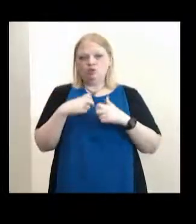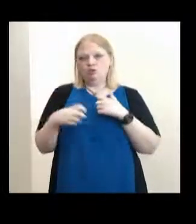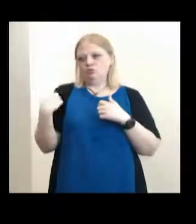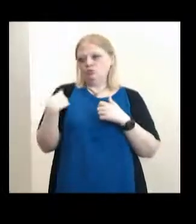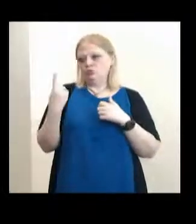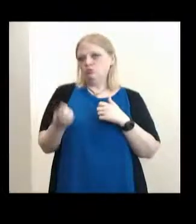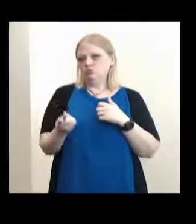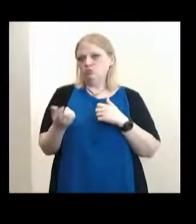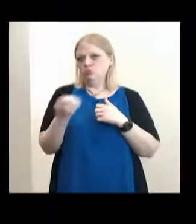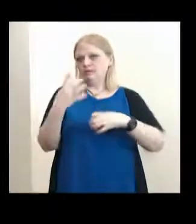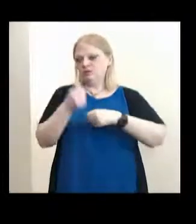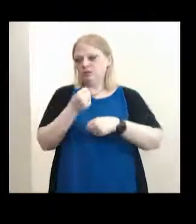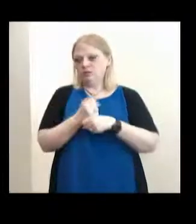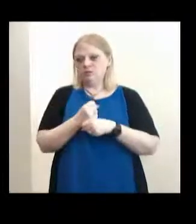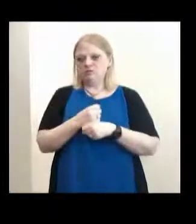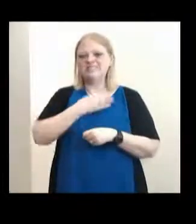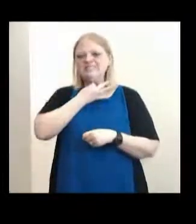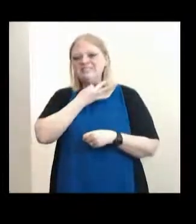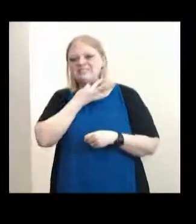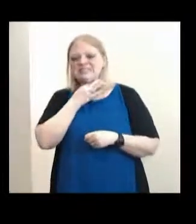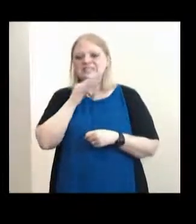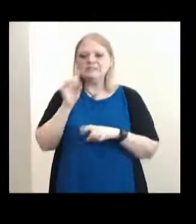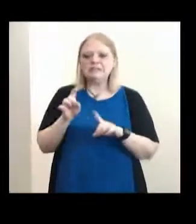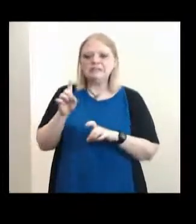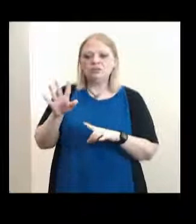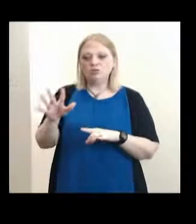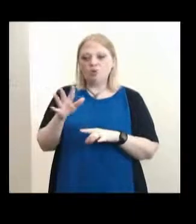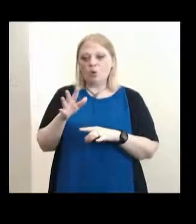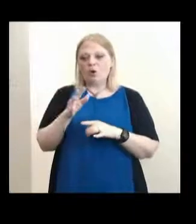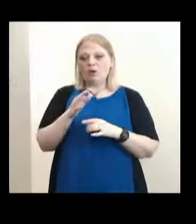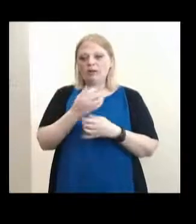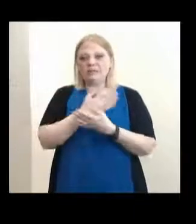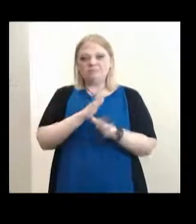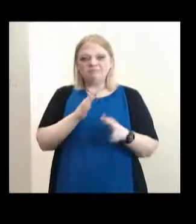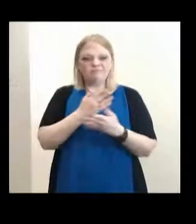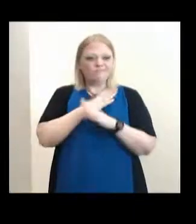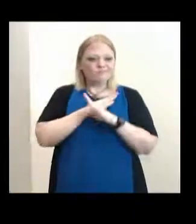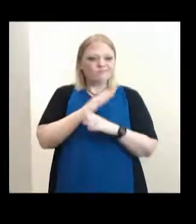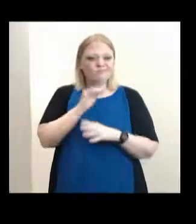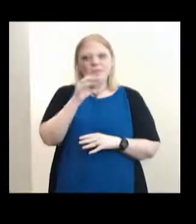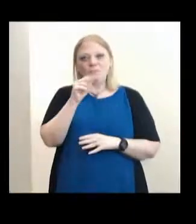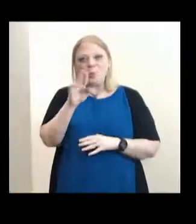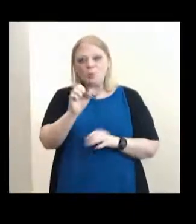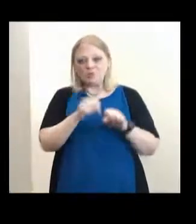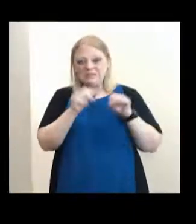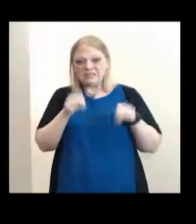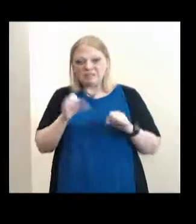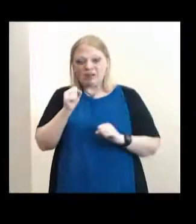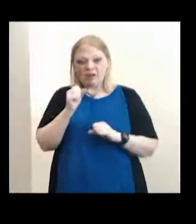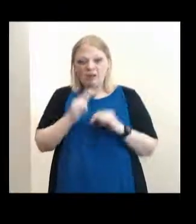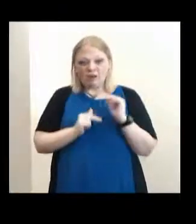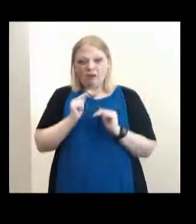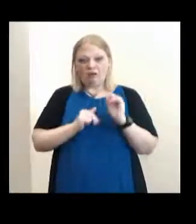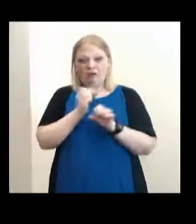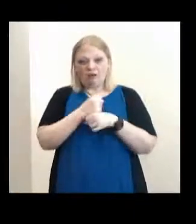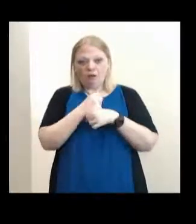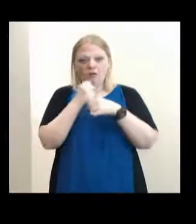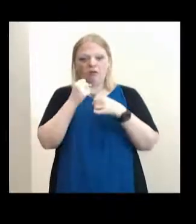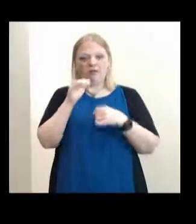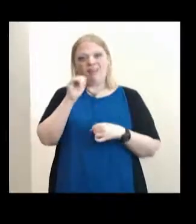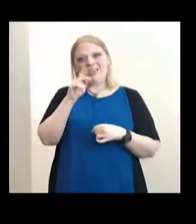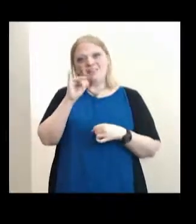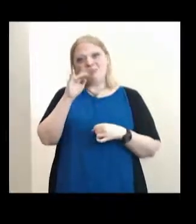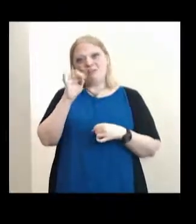And there was always a question as to whether or not his immune system would be able to generate enough antibodies to protect him if he should happen to have